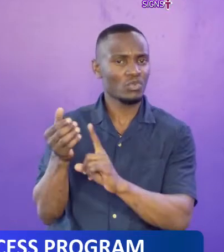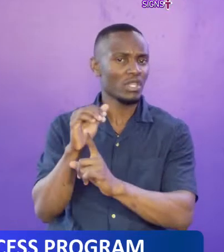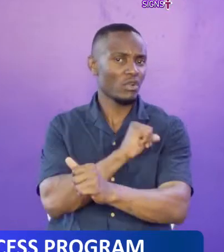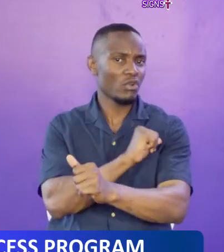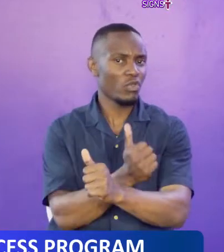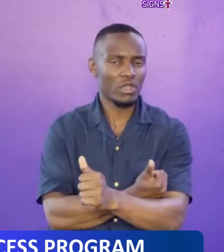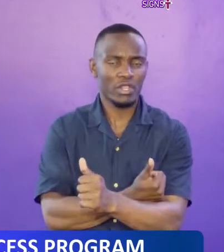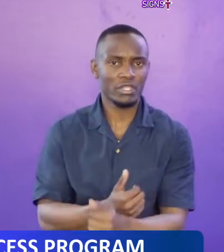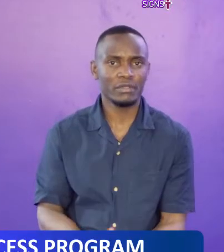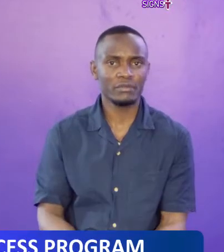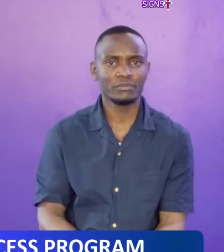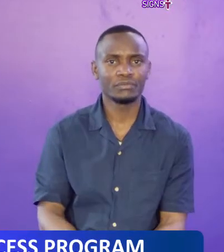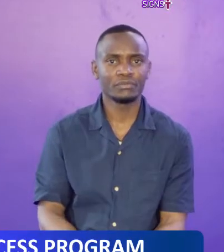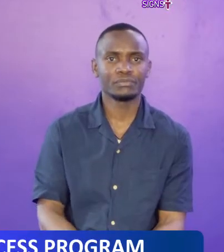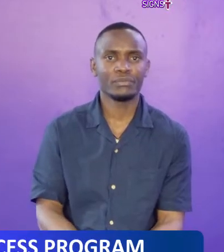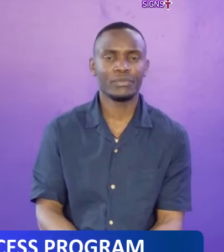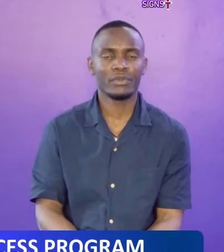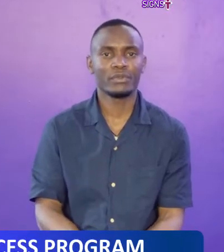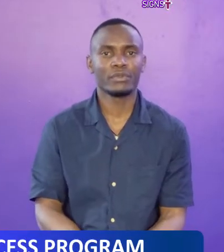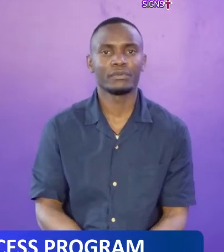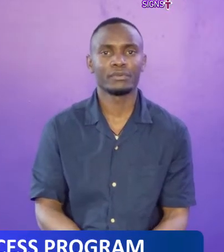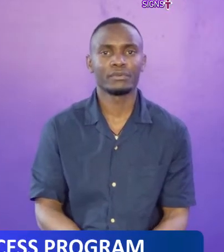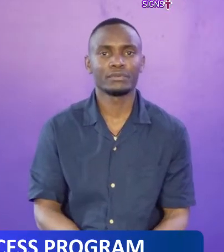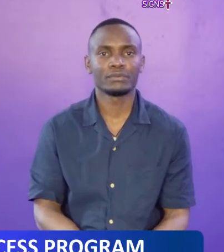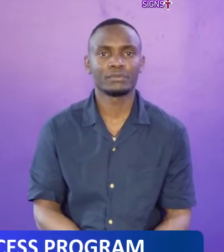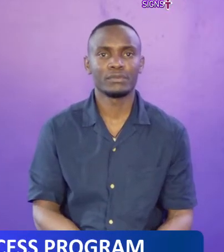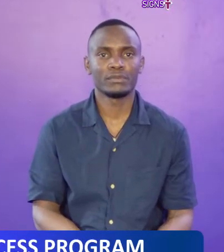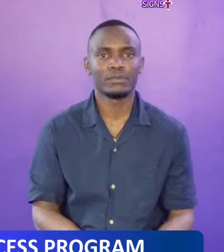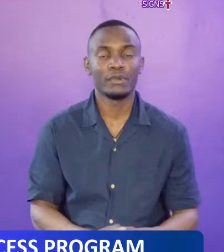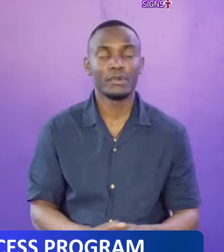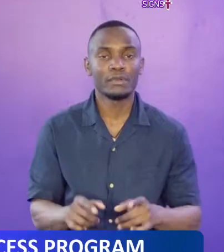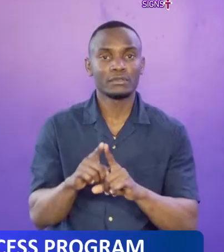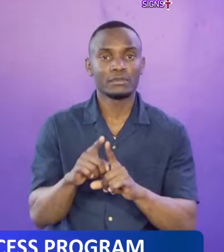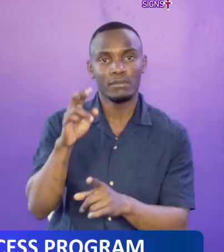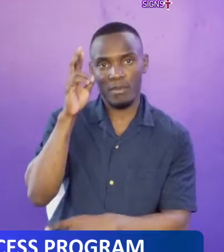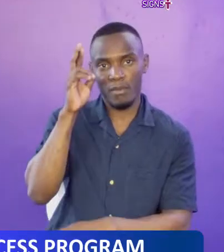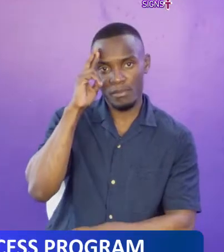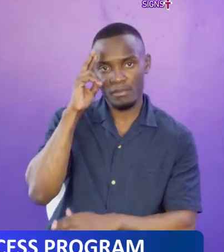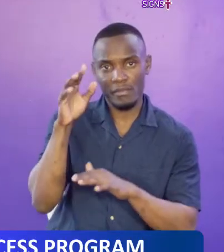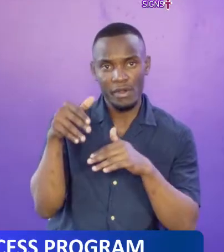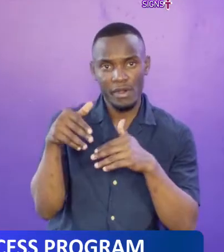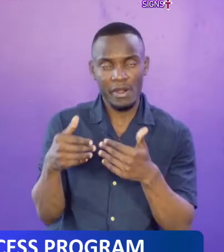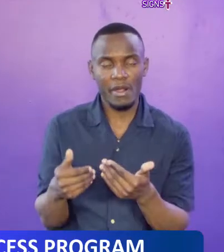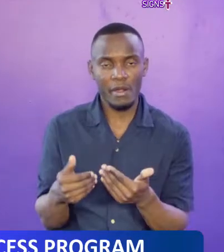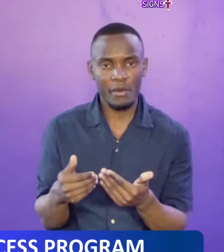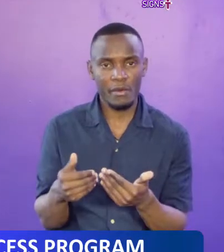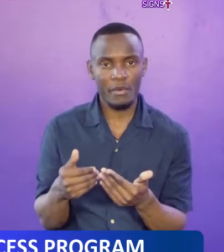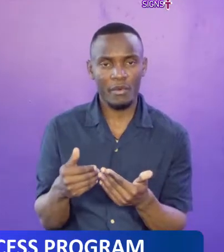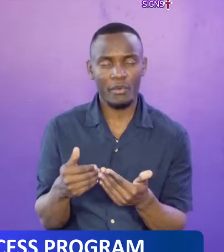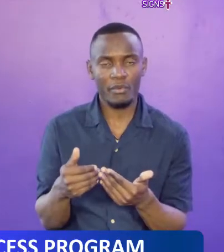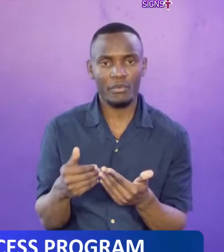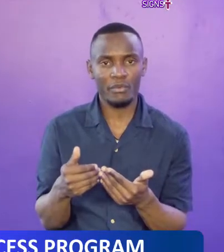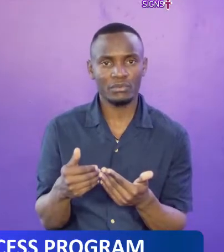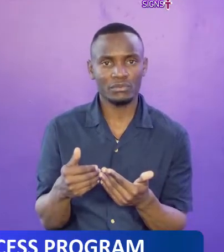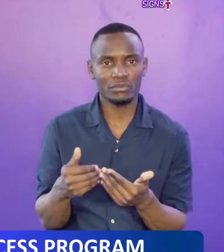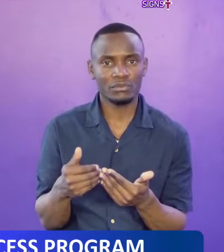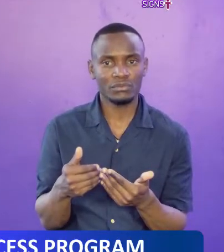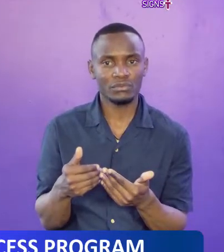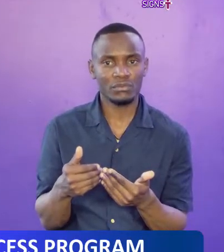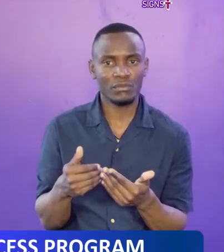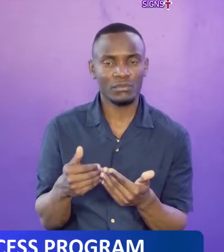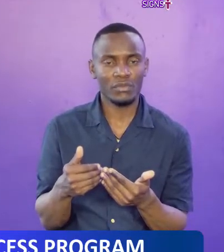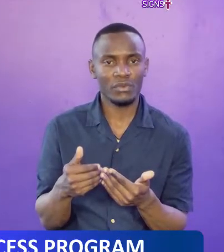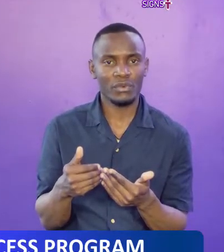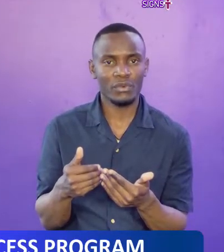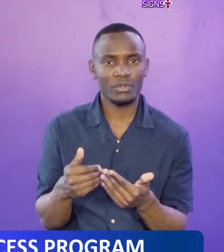even how the IBC also collects. Remember, also we have persons with disability. There are those exactly who do not have the limbs. Yeah, so